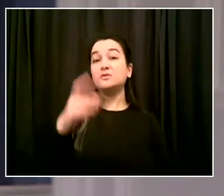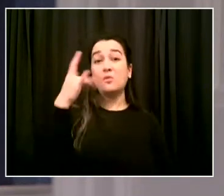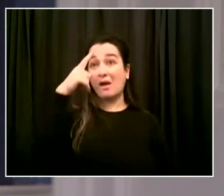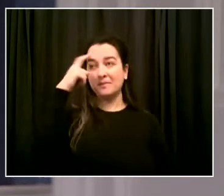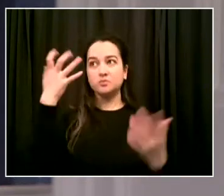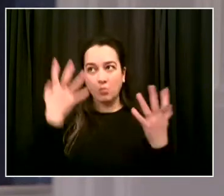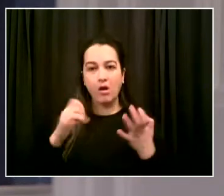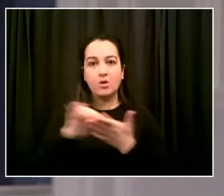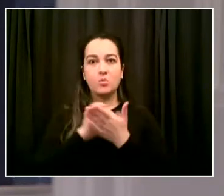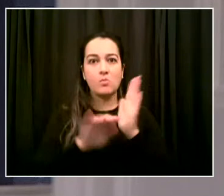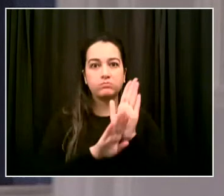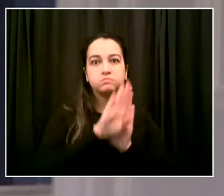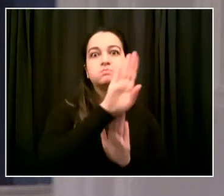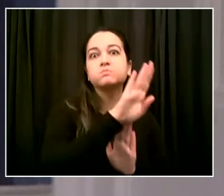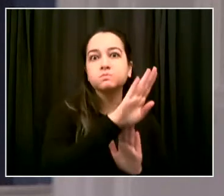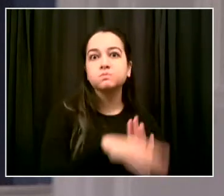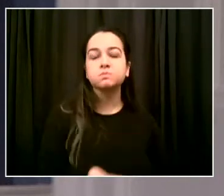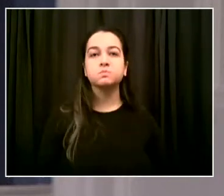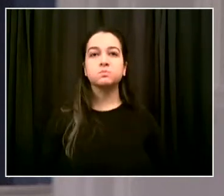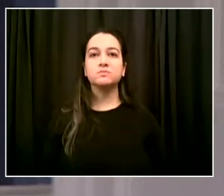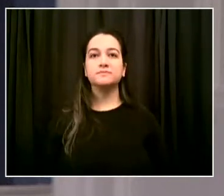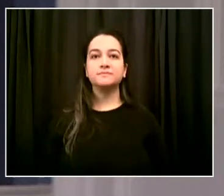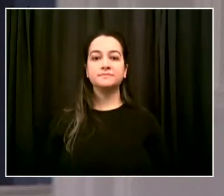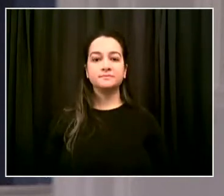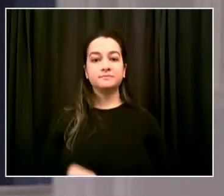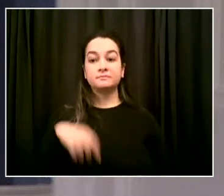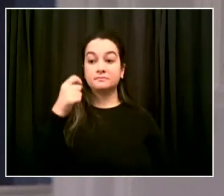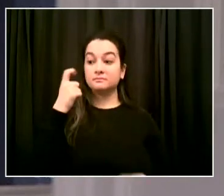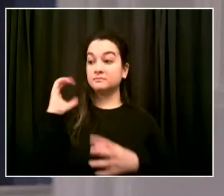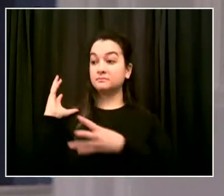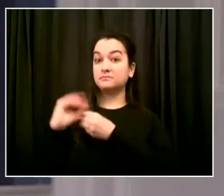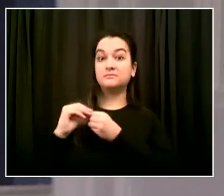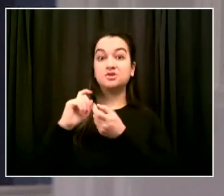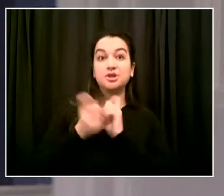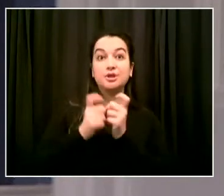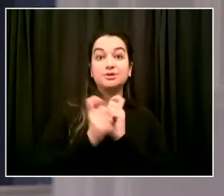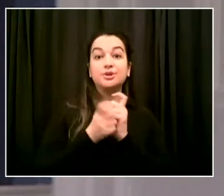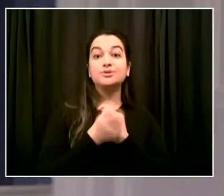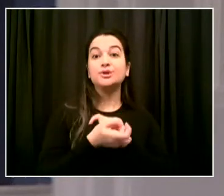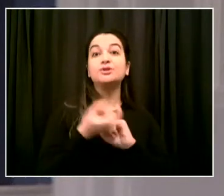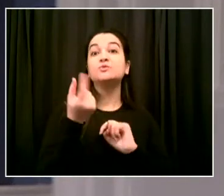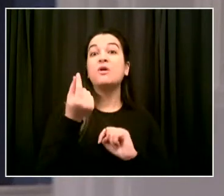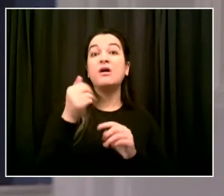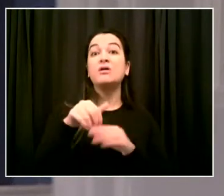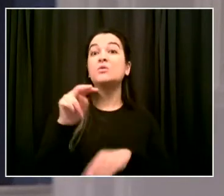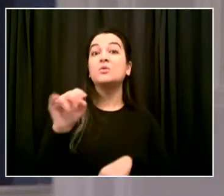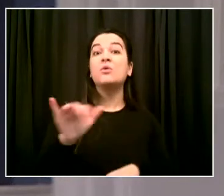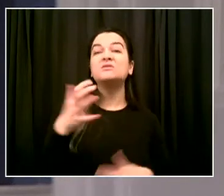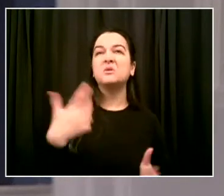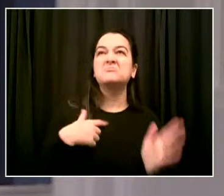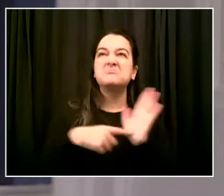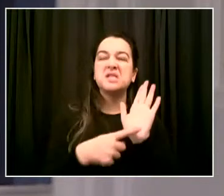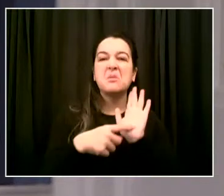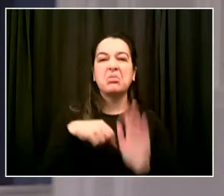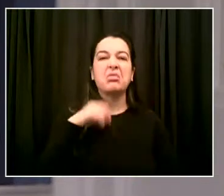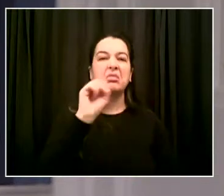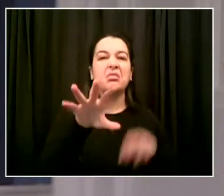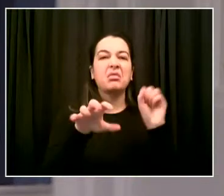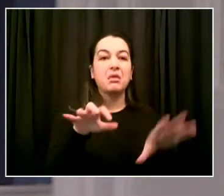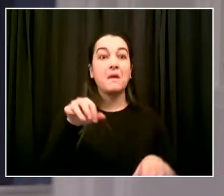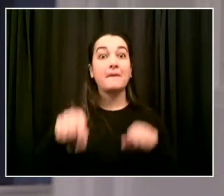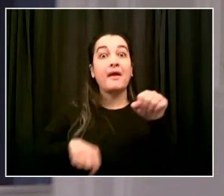landscape. From biking to riding the bus to dining on the street, New Yorkers are using our roadways in more ways than ever, and we're